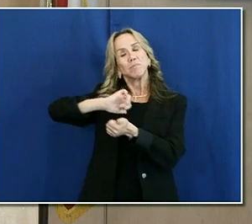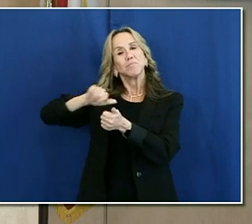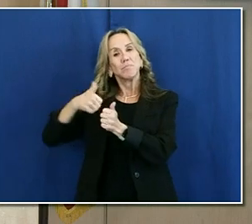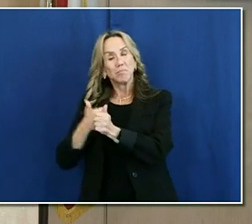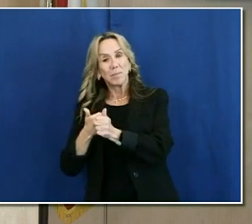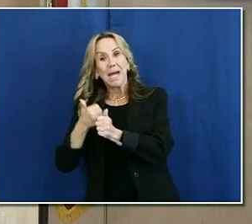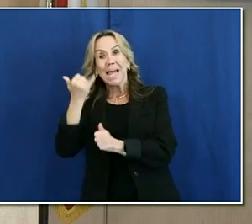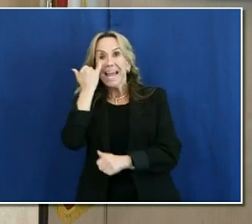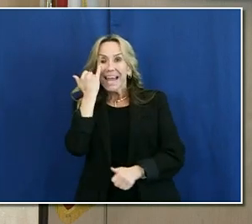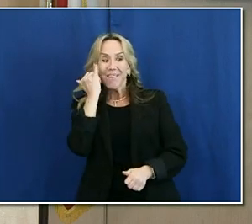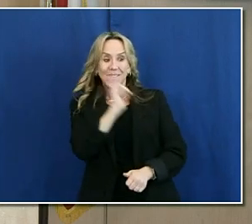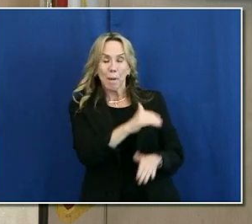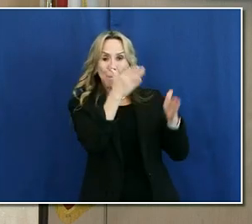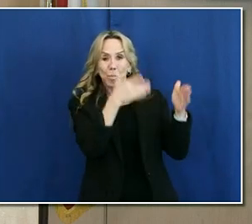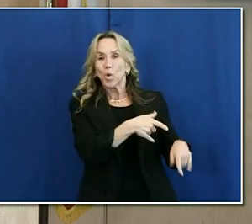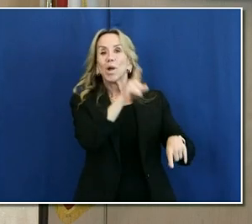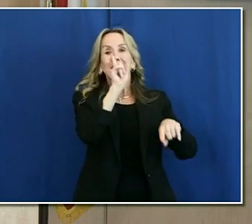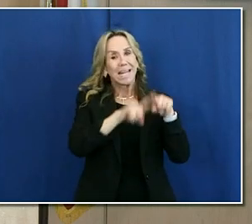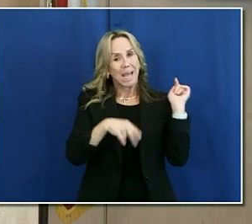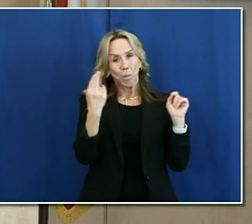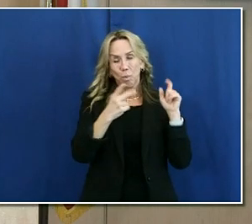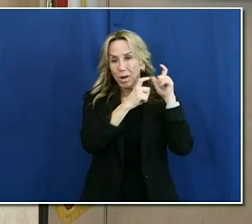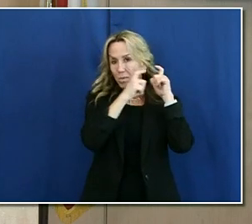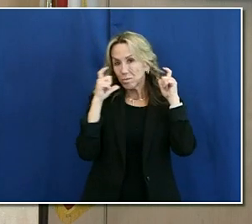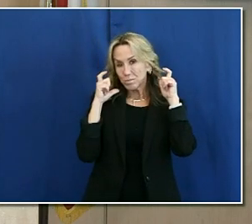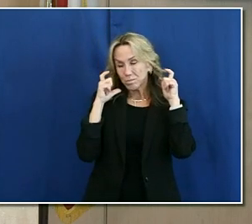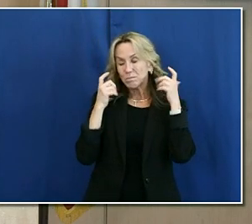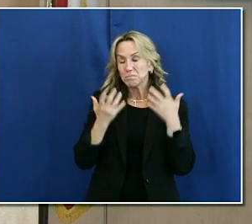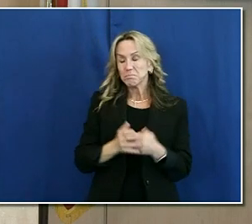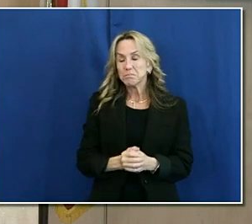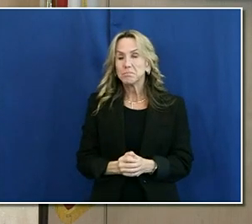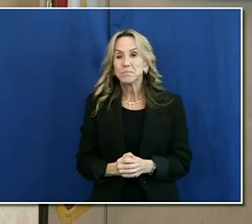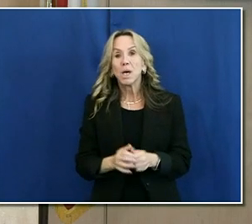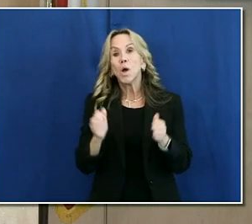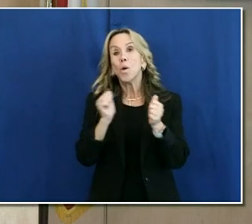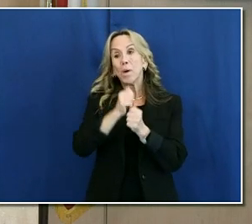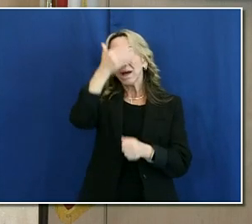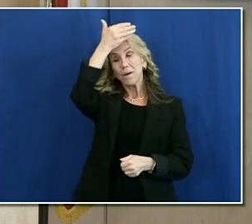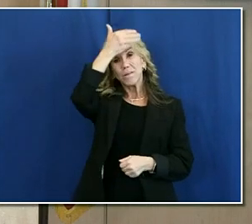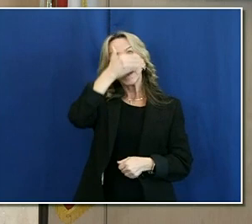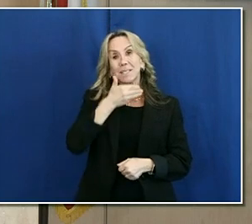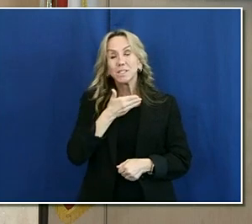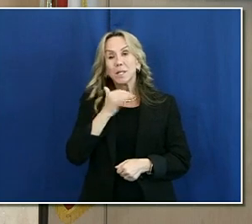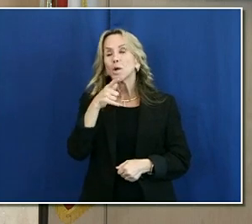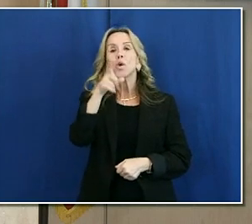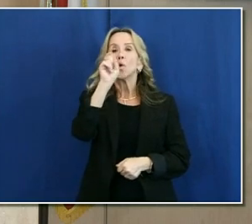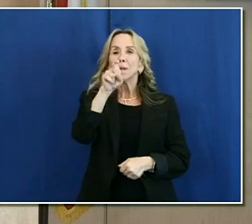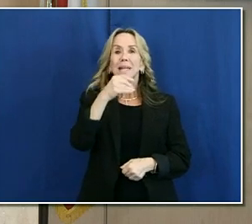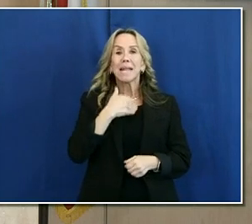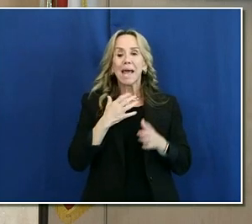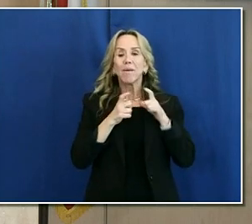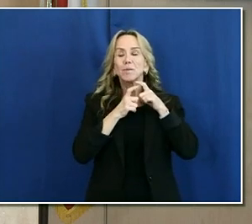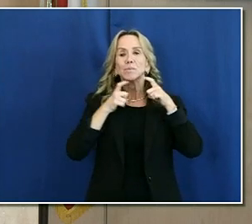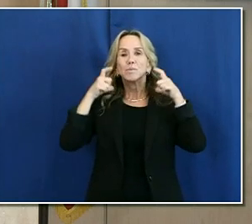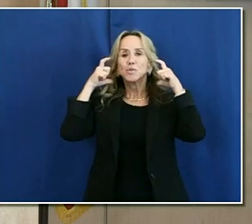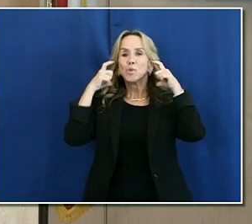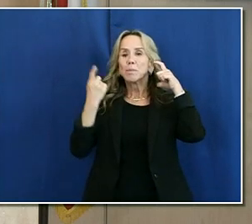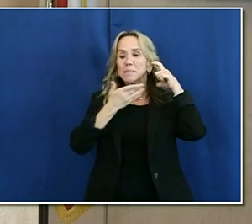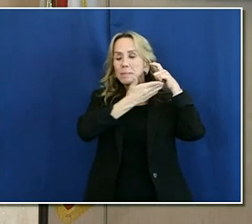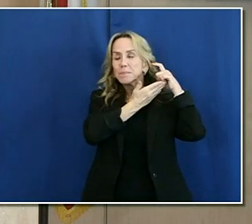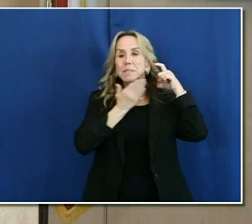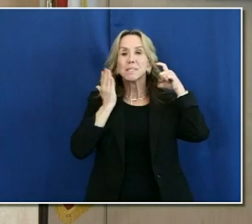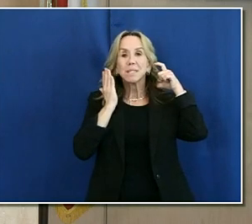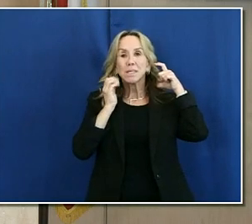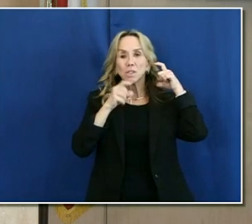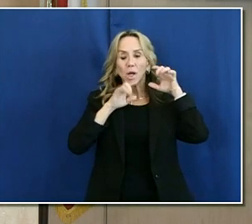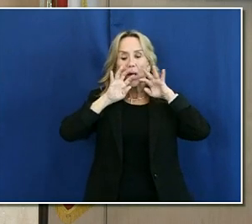that individual cannot wear the face covering. We also would tell you that with the face shield, you need to have a drape around the bottom of it that will prevent some of